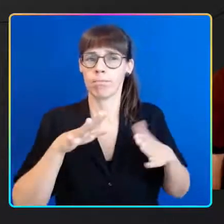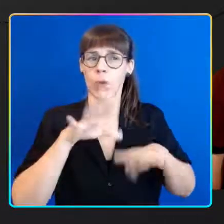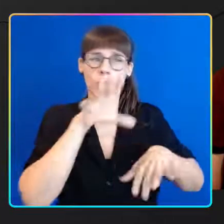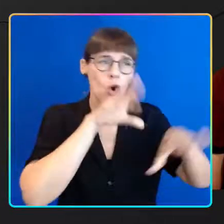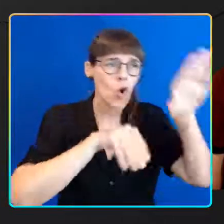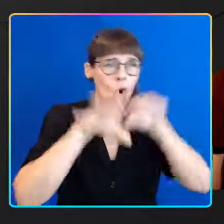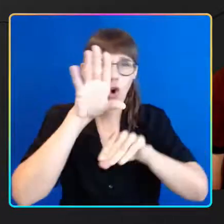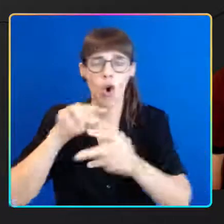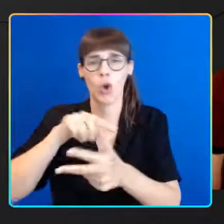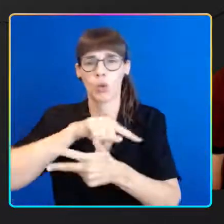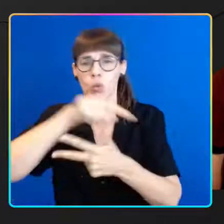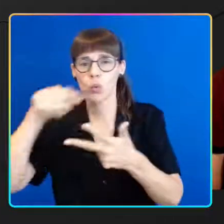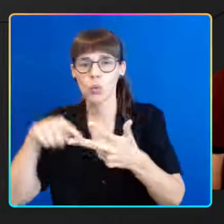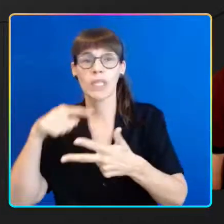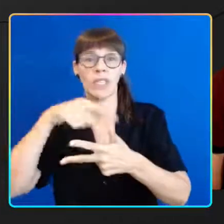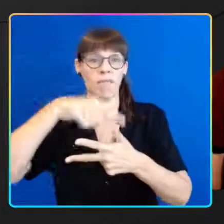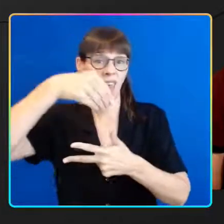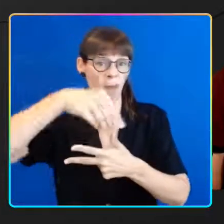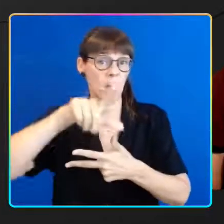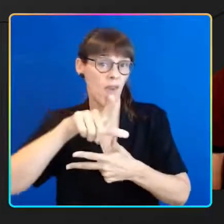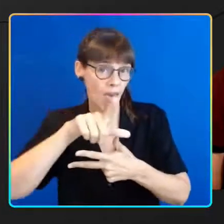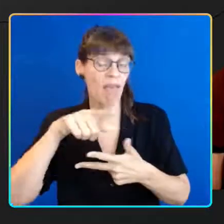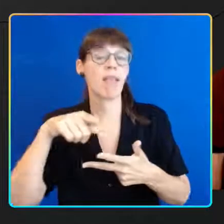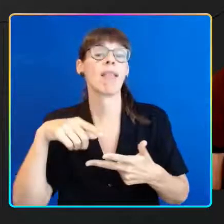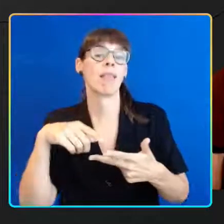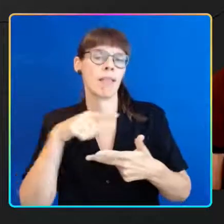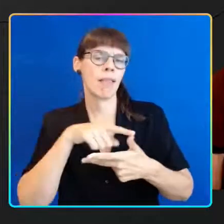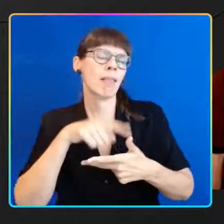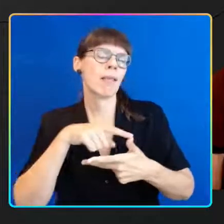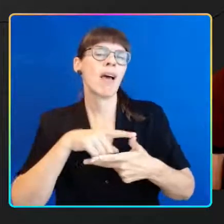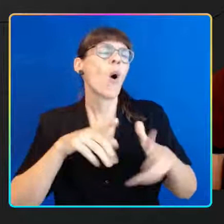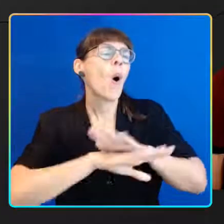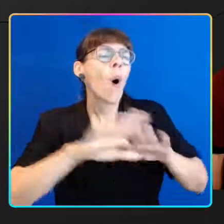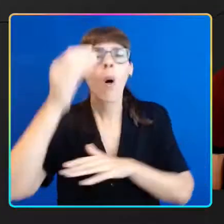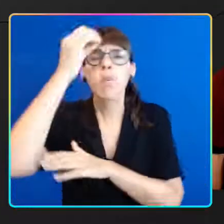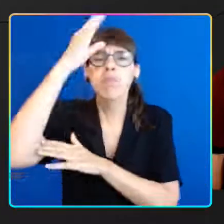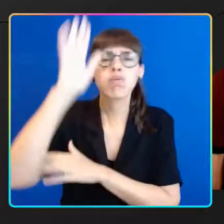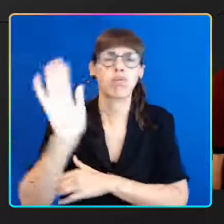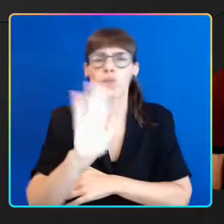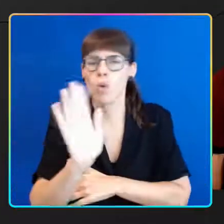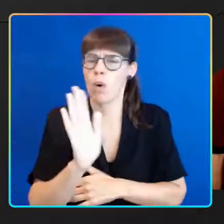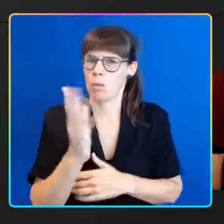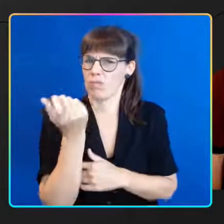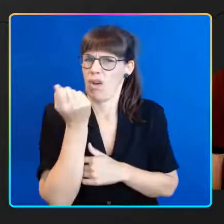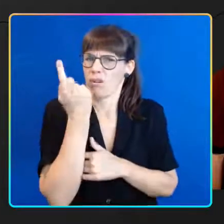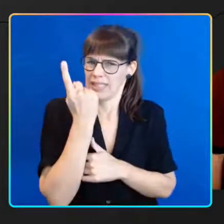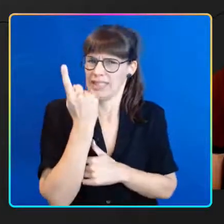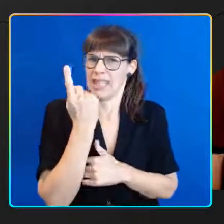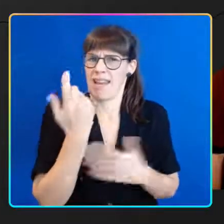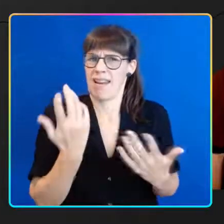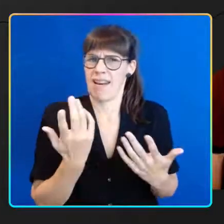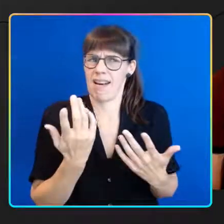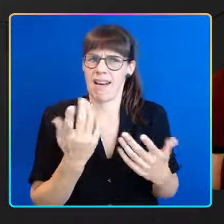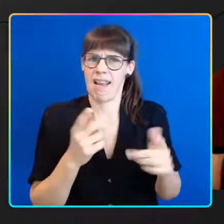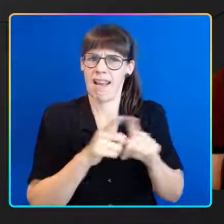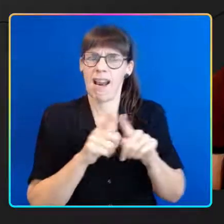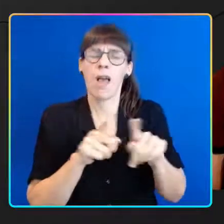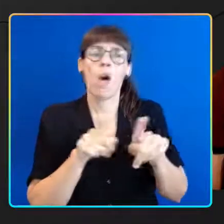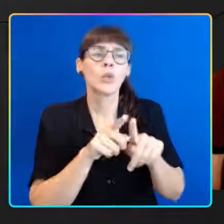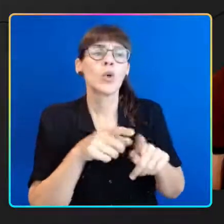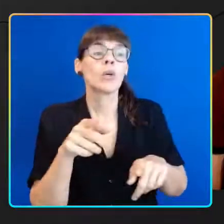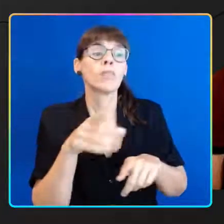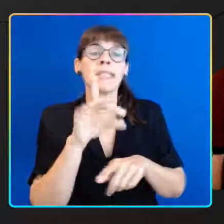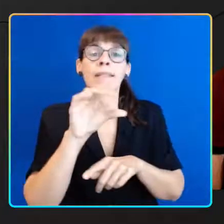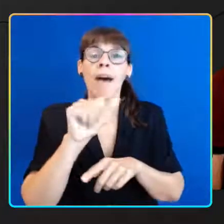One from machine learning and data science. You don't need to know everything about that, but you need to understand it. So you can talk to data scientists and understand that how